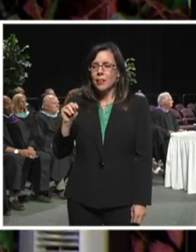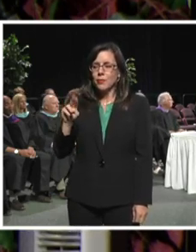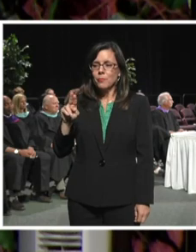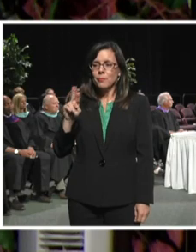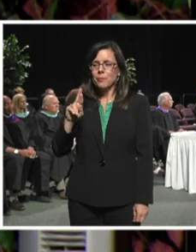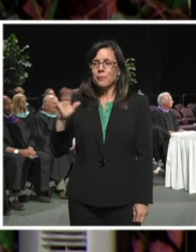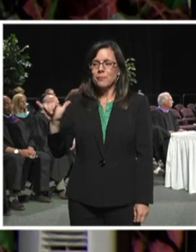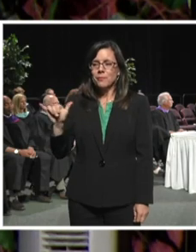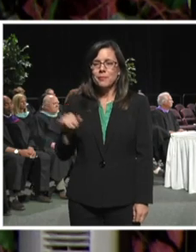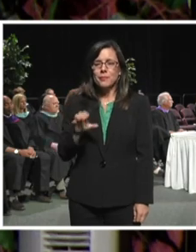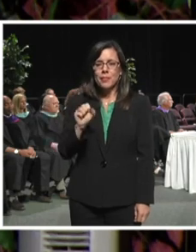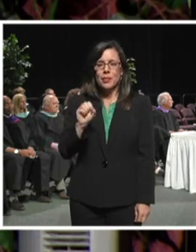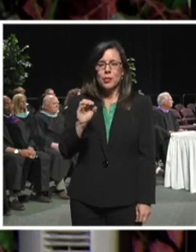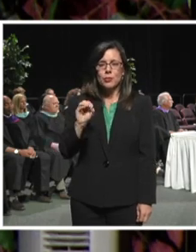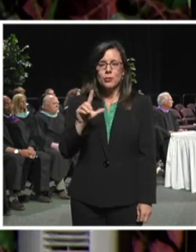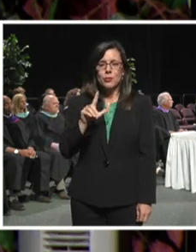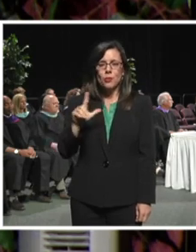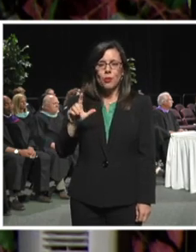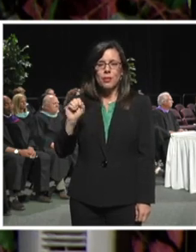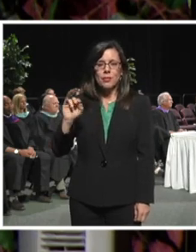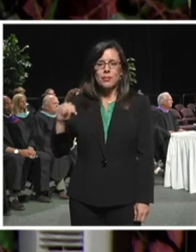Ms. Solana Singh,